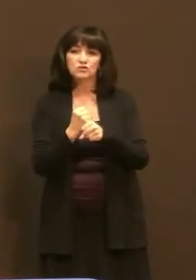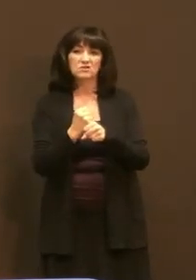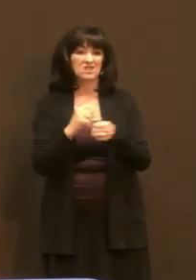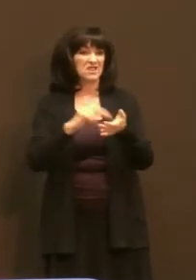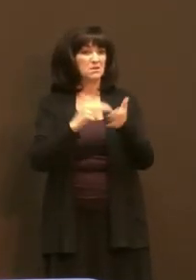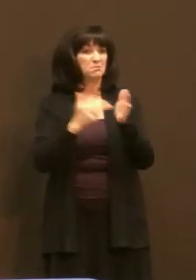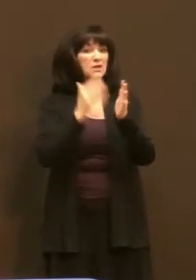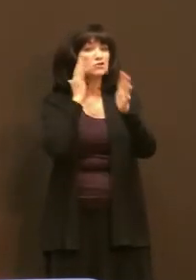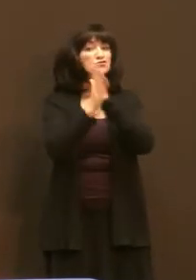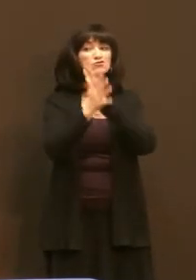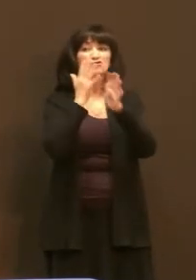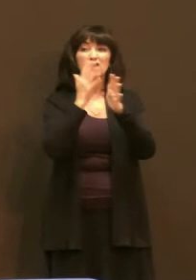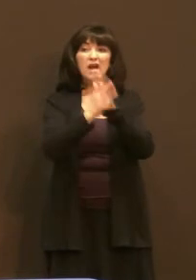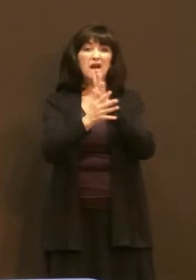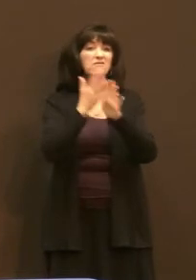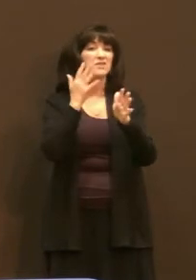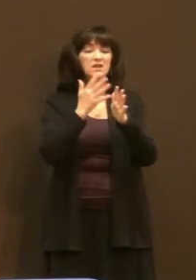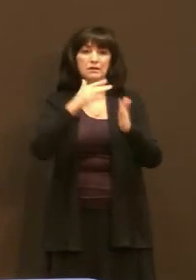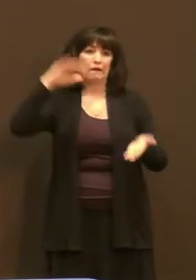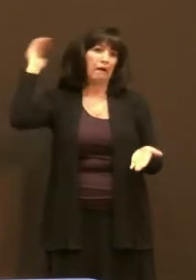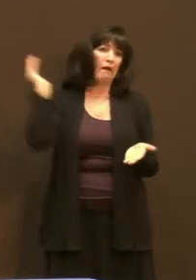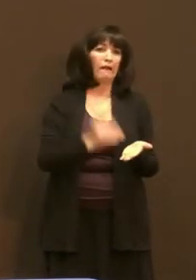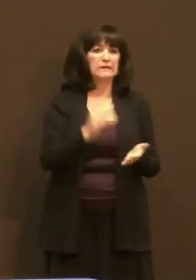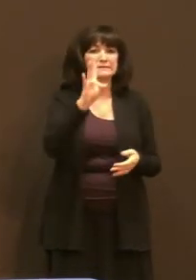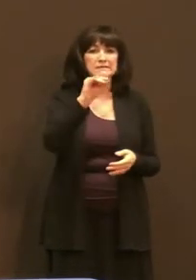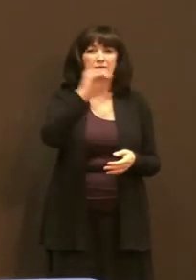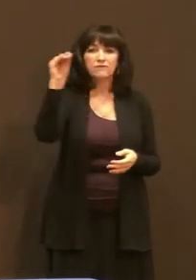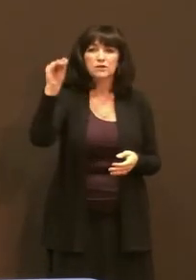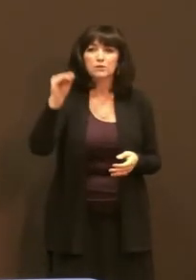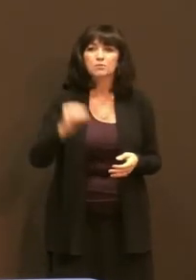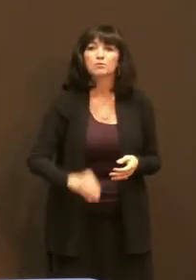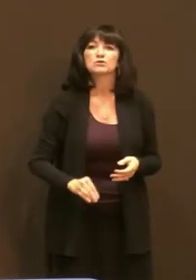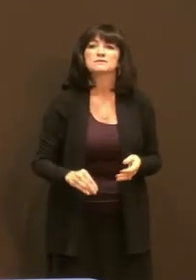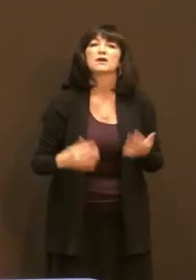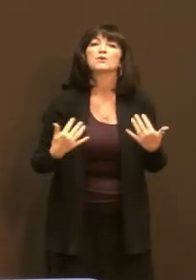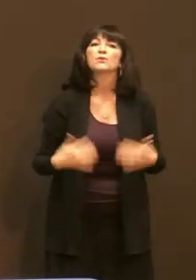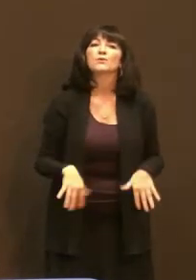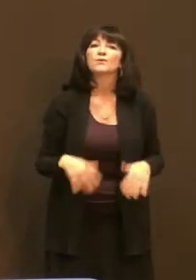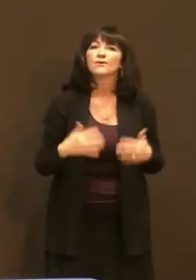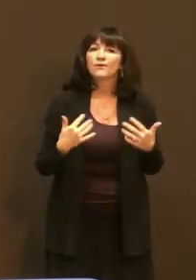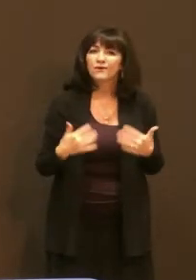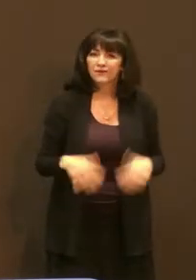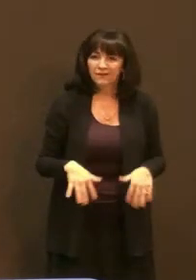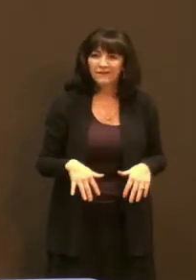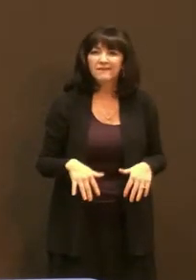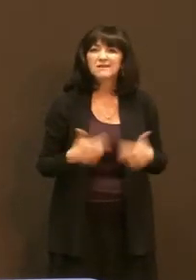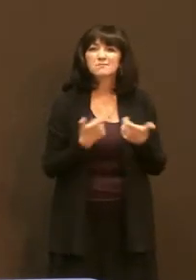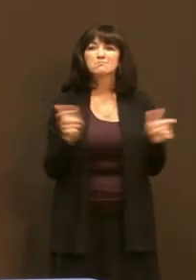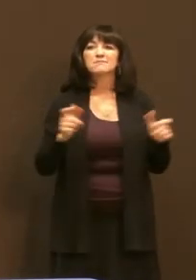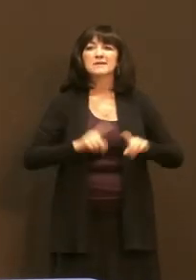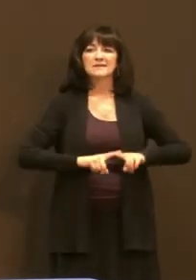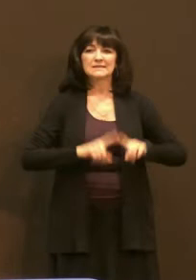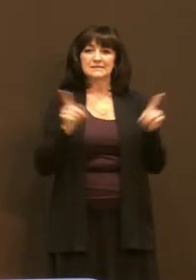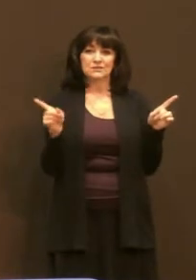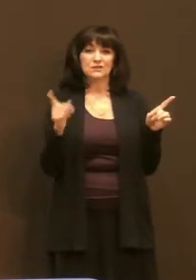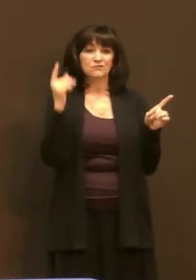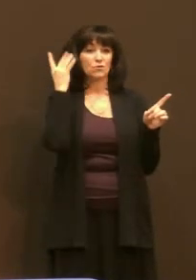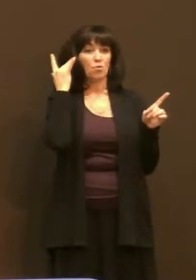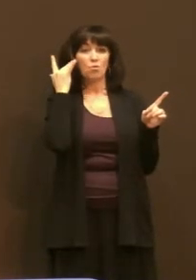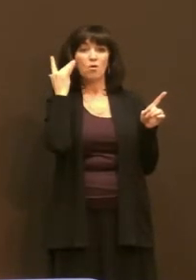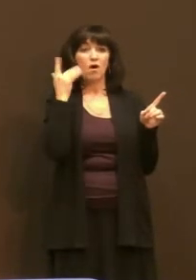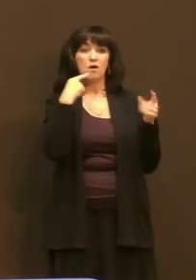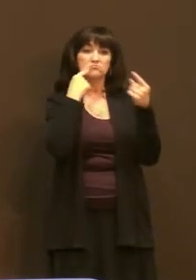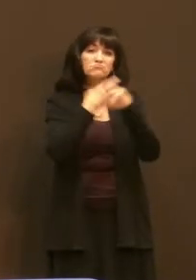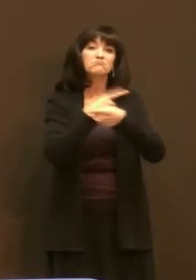and welfare of Delawareans. We hope that it's in some ways explains some of the reduction in the number